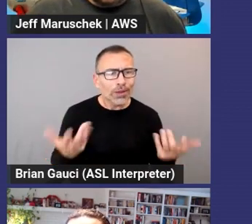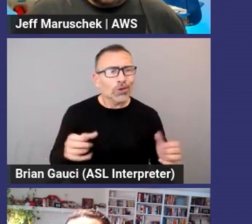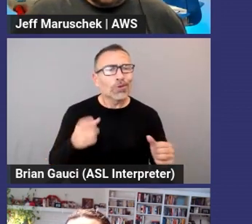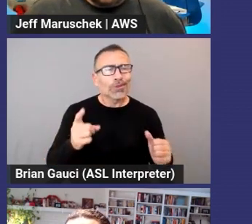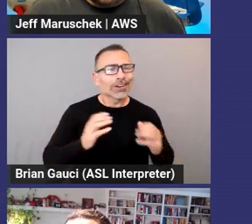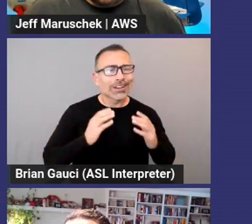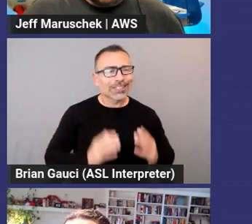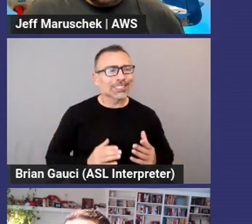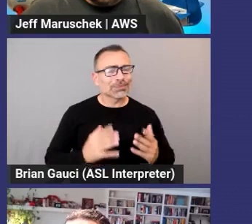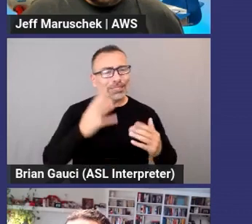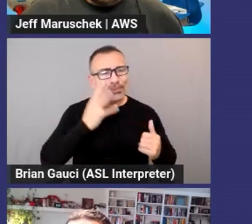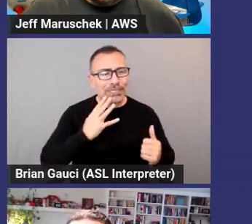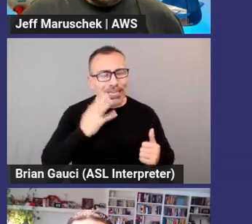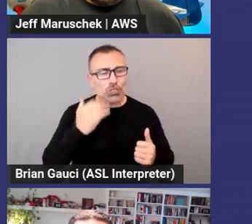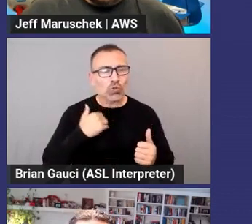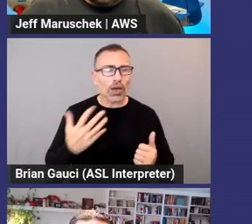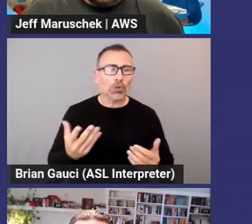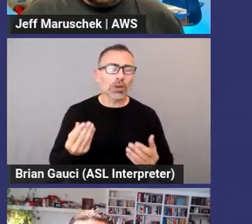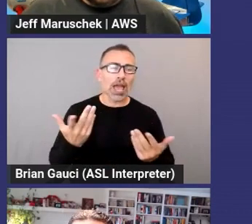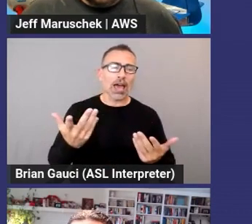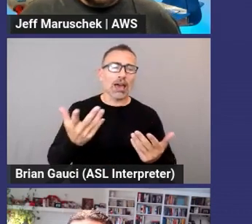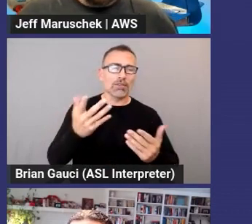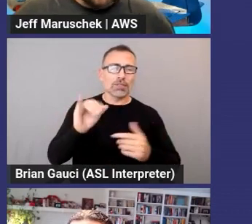up with the insights and recommendations on